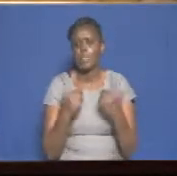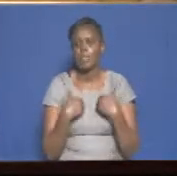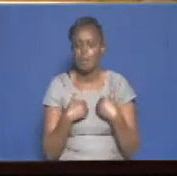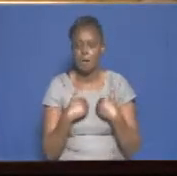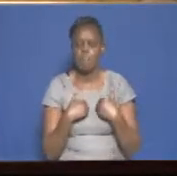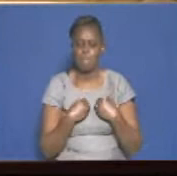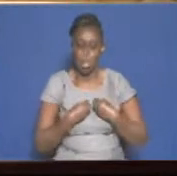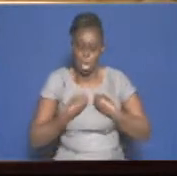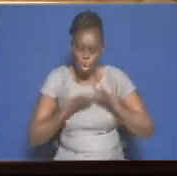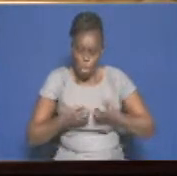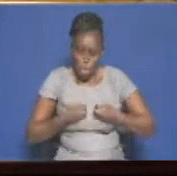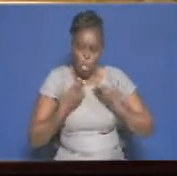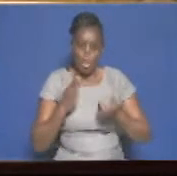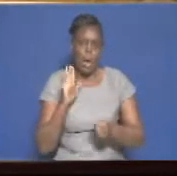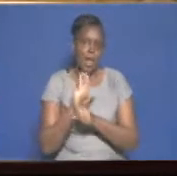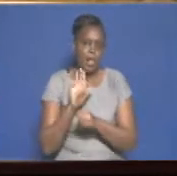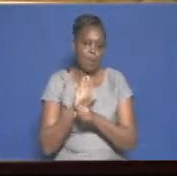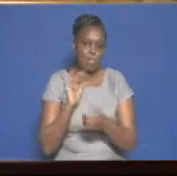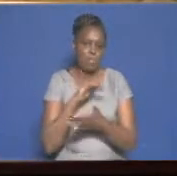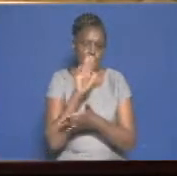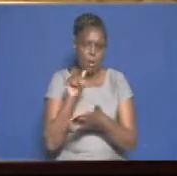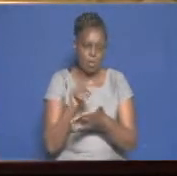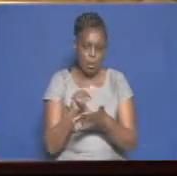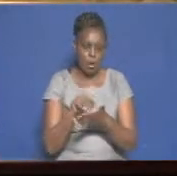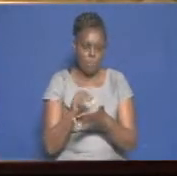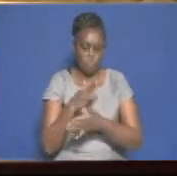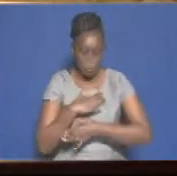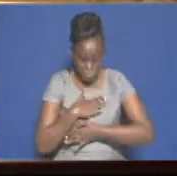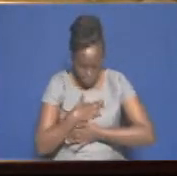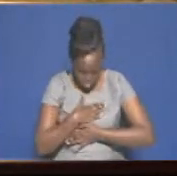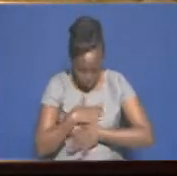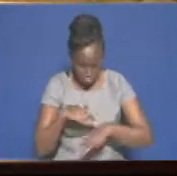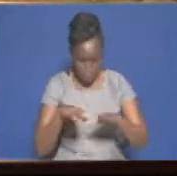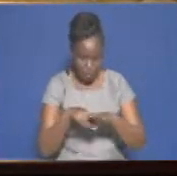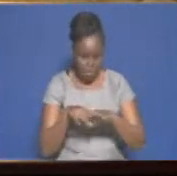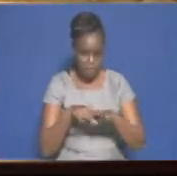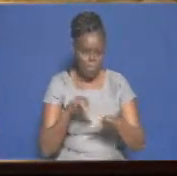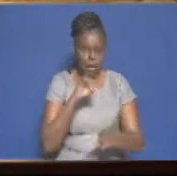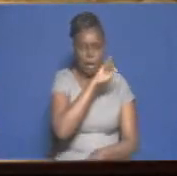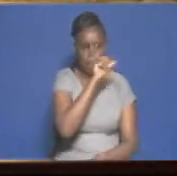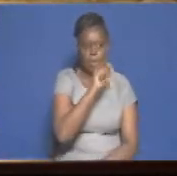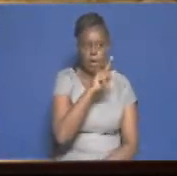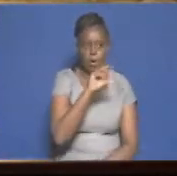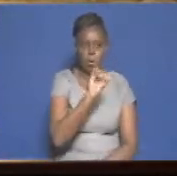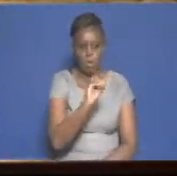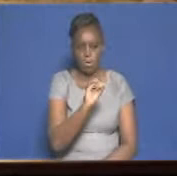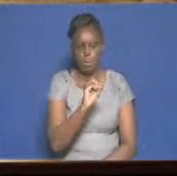say about the Honorable Mudiwo, but there's just so much that we can do.